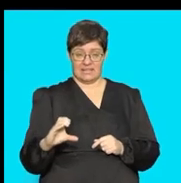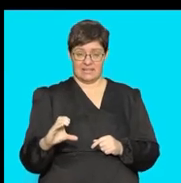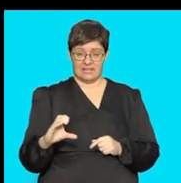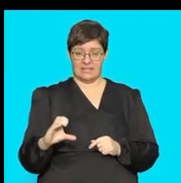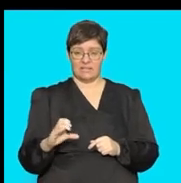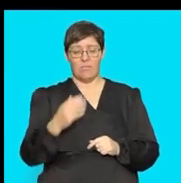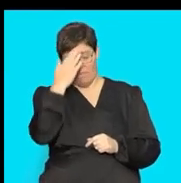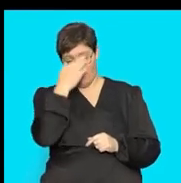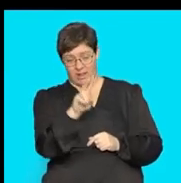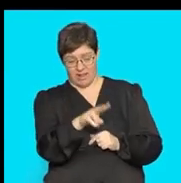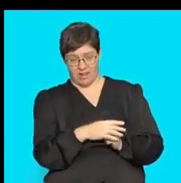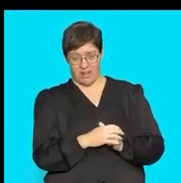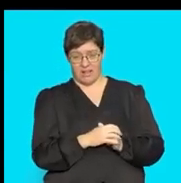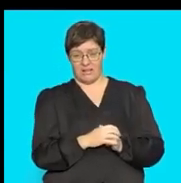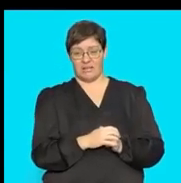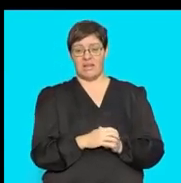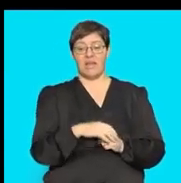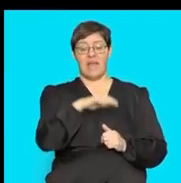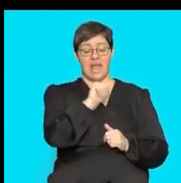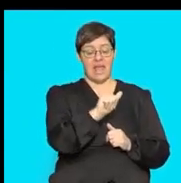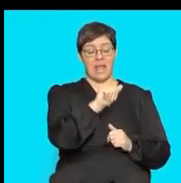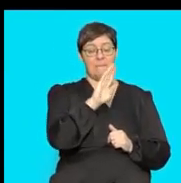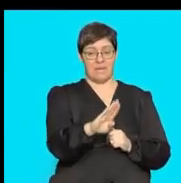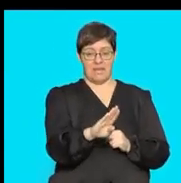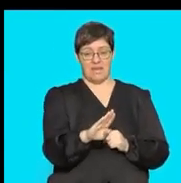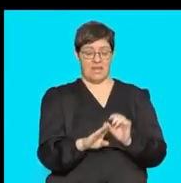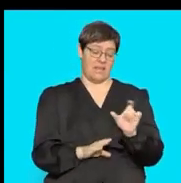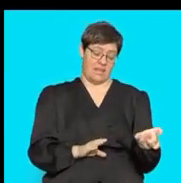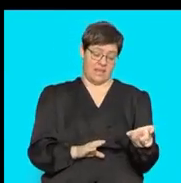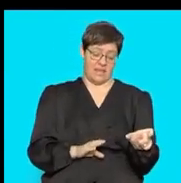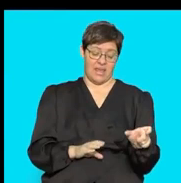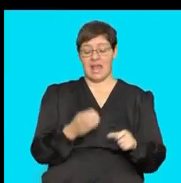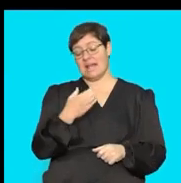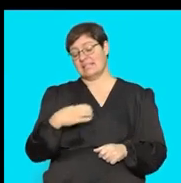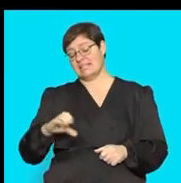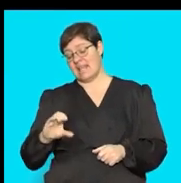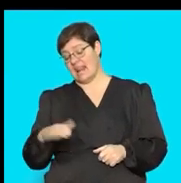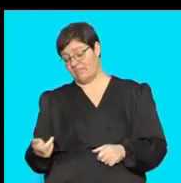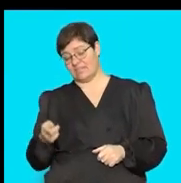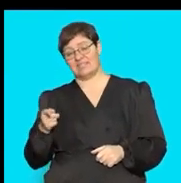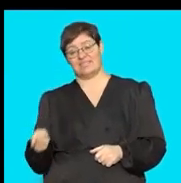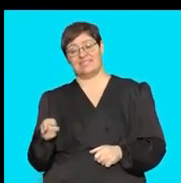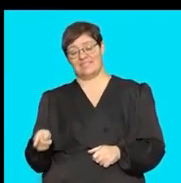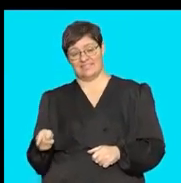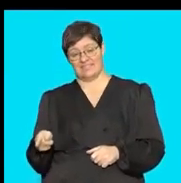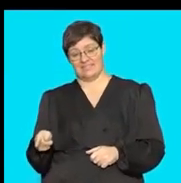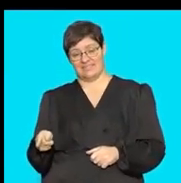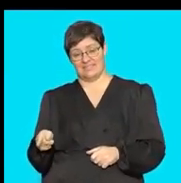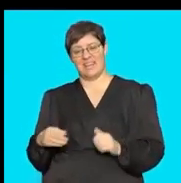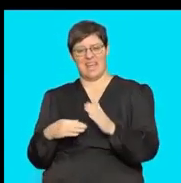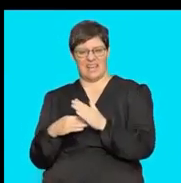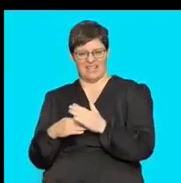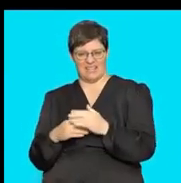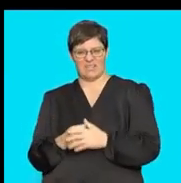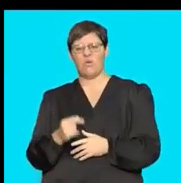ABC, you'll notice A and B go here and the remaining letter is the angle C.